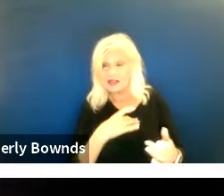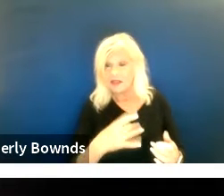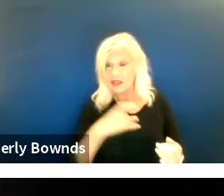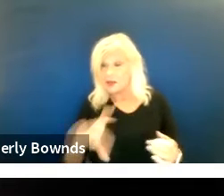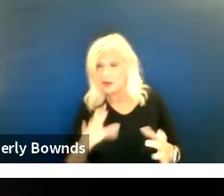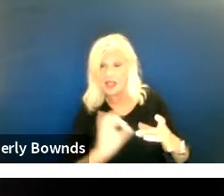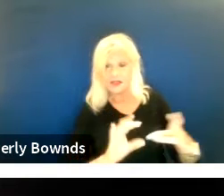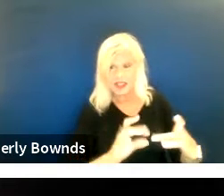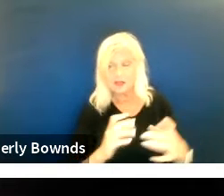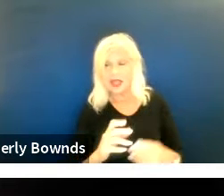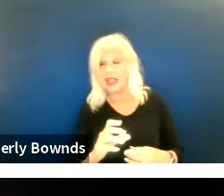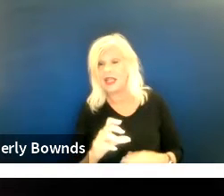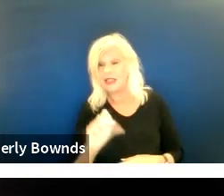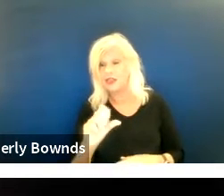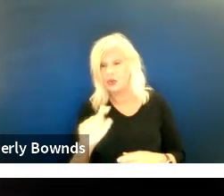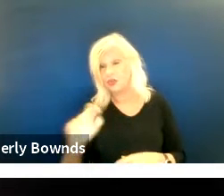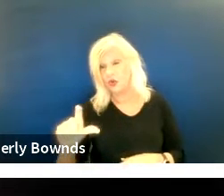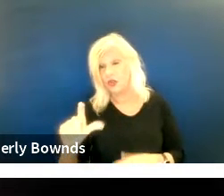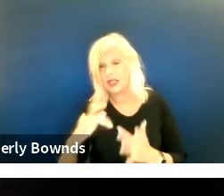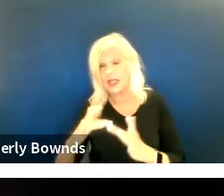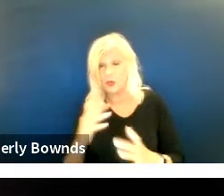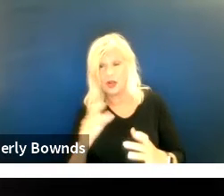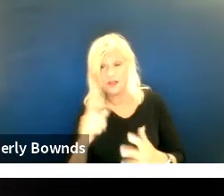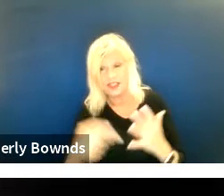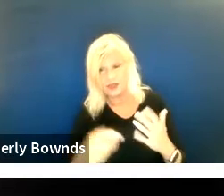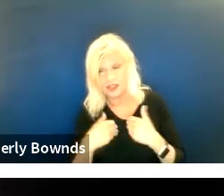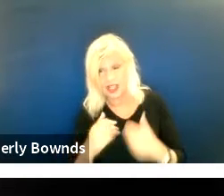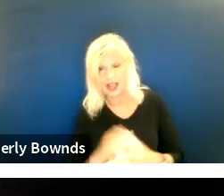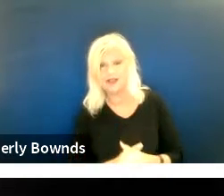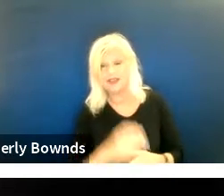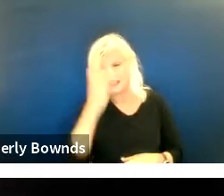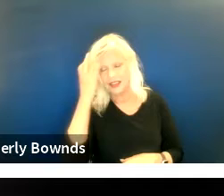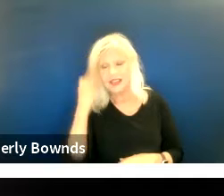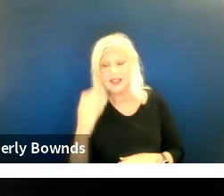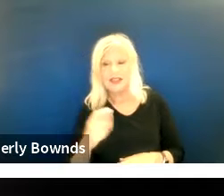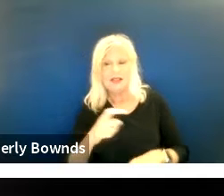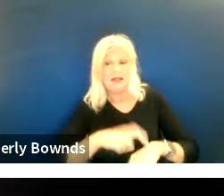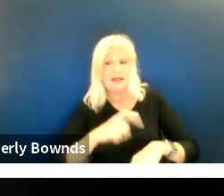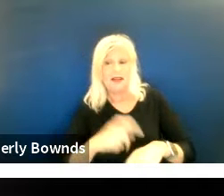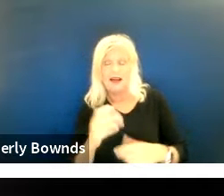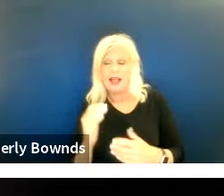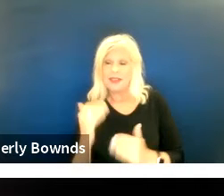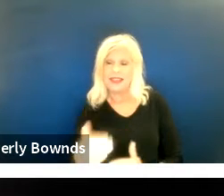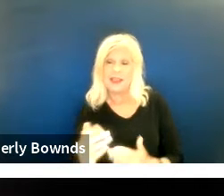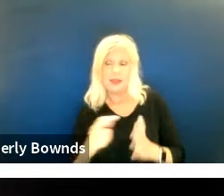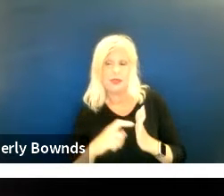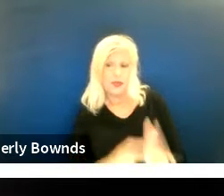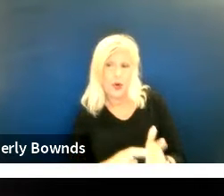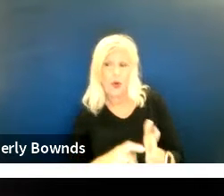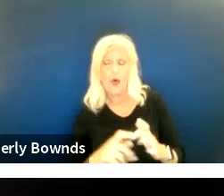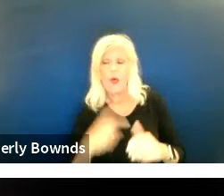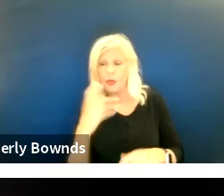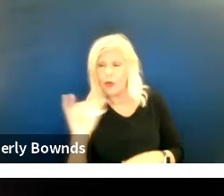have some social networking features. In interest of time, I'm not going to show you a full demonstration of the